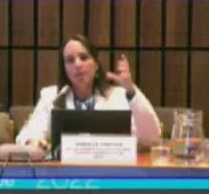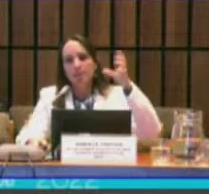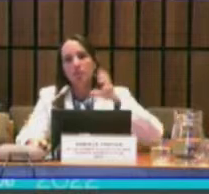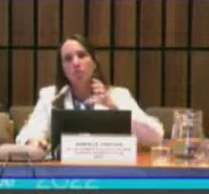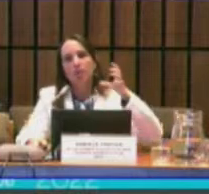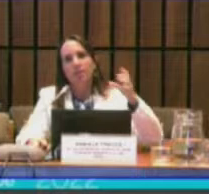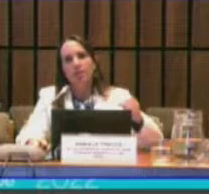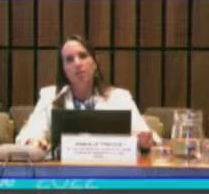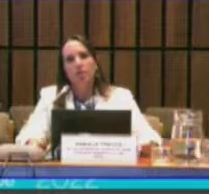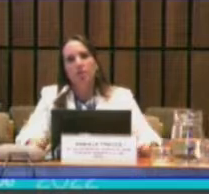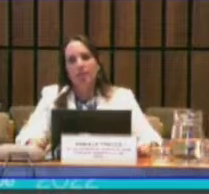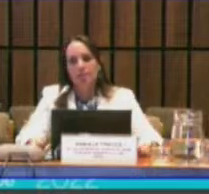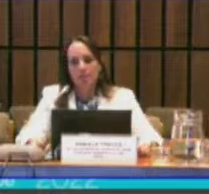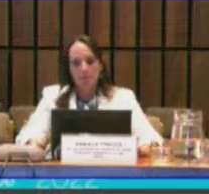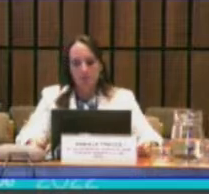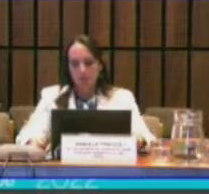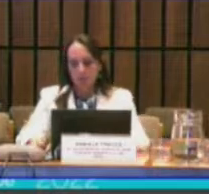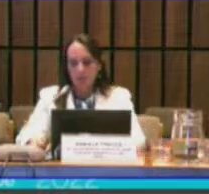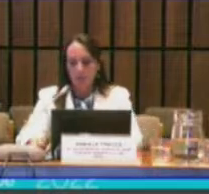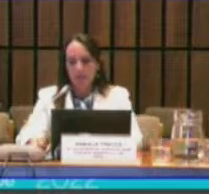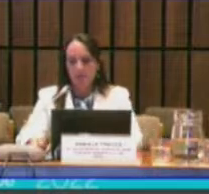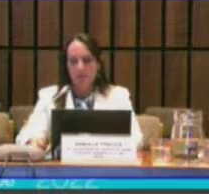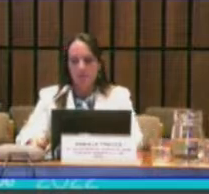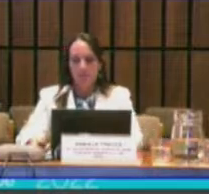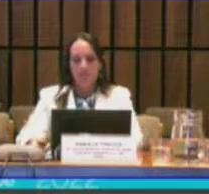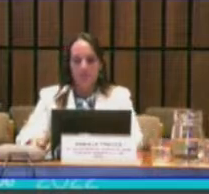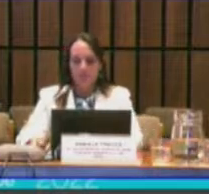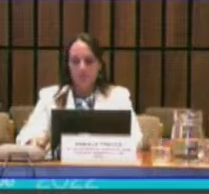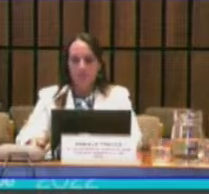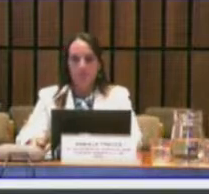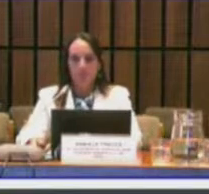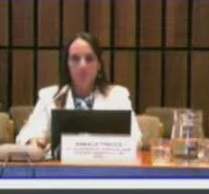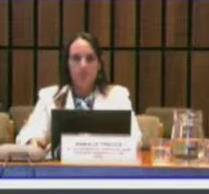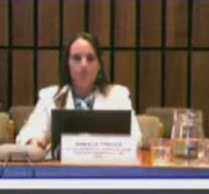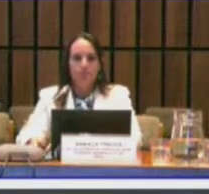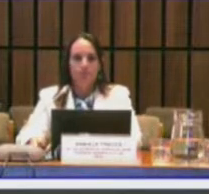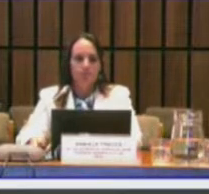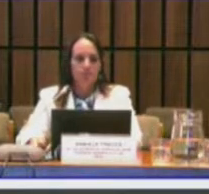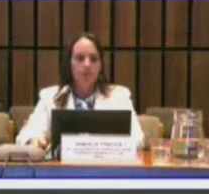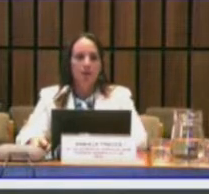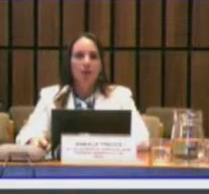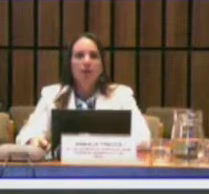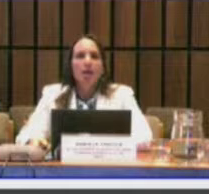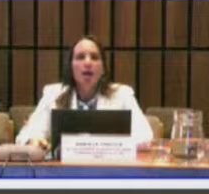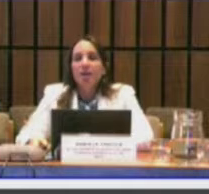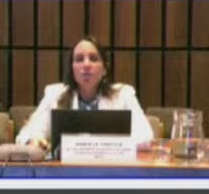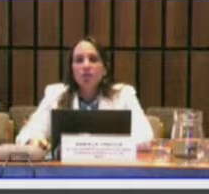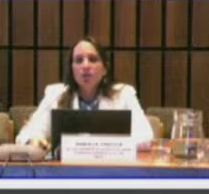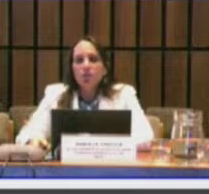region between countries and also within the countries.